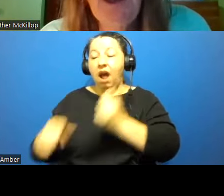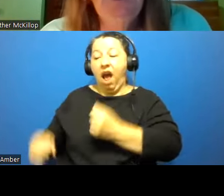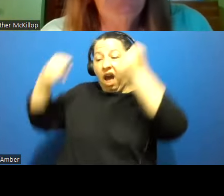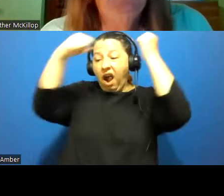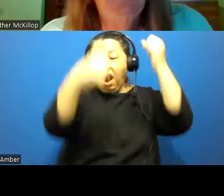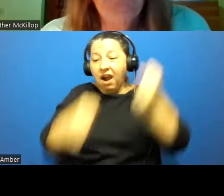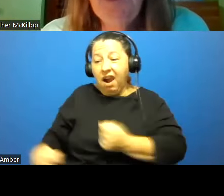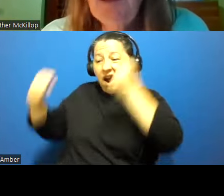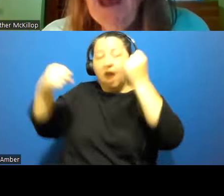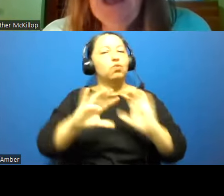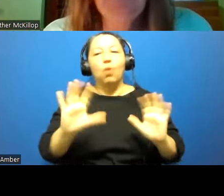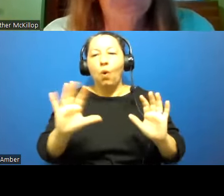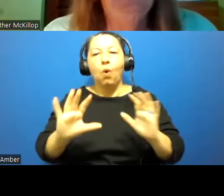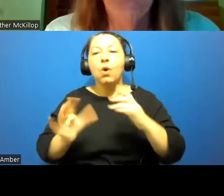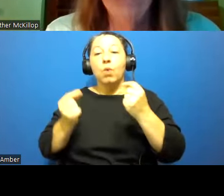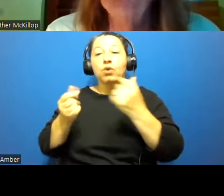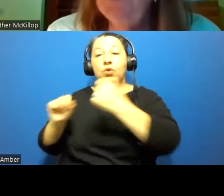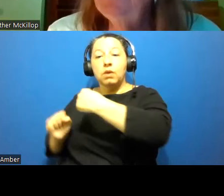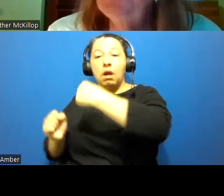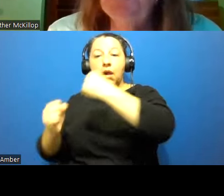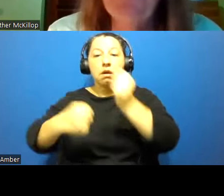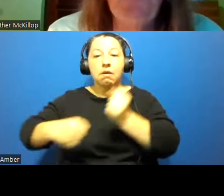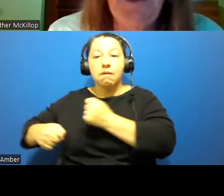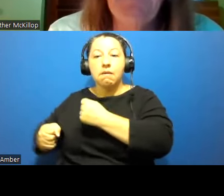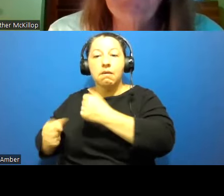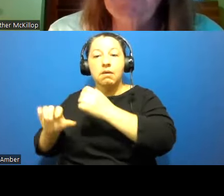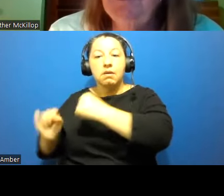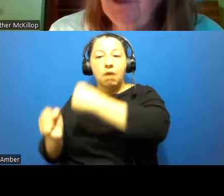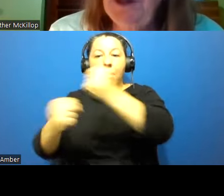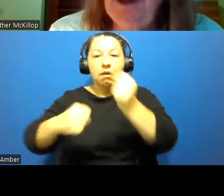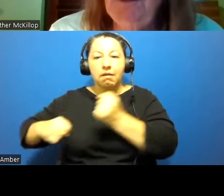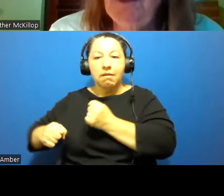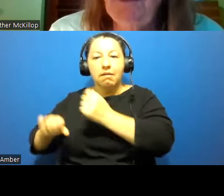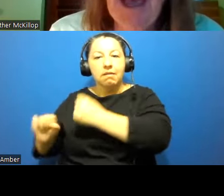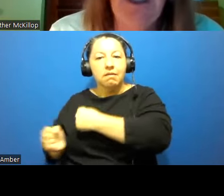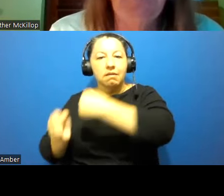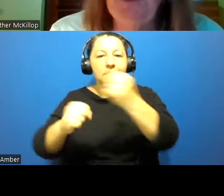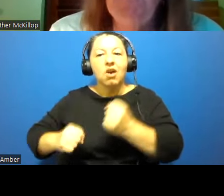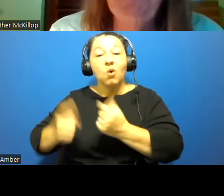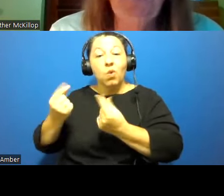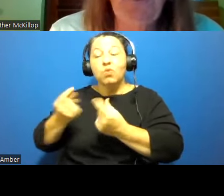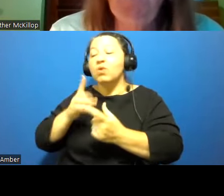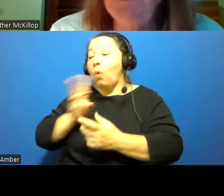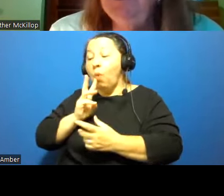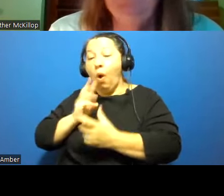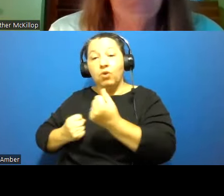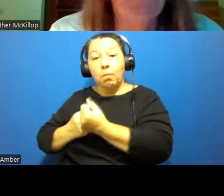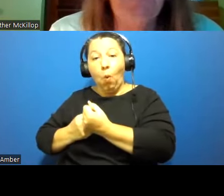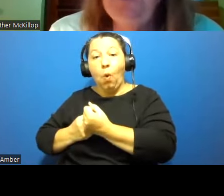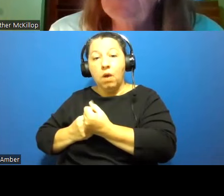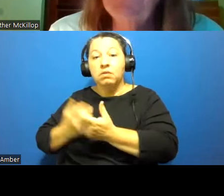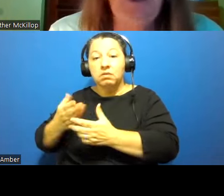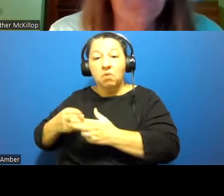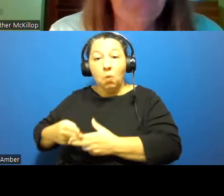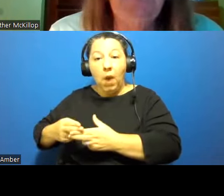turn it and bring it back, the water supports the weight of the canoe paddle. So it's a great one for